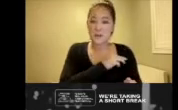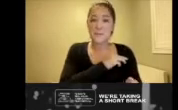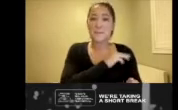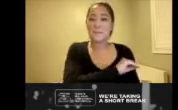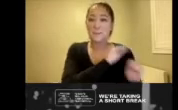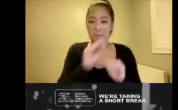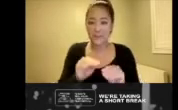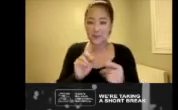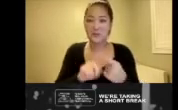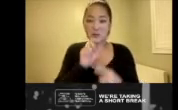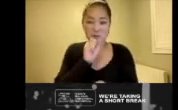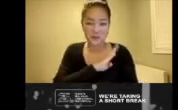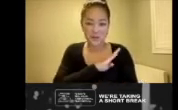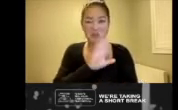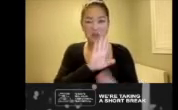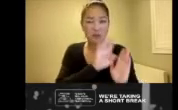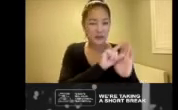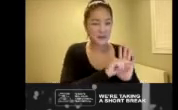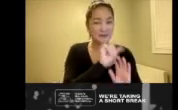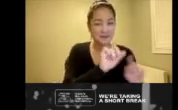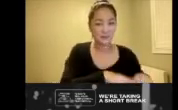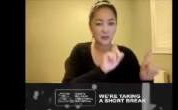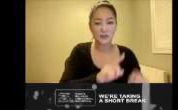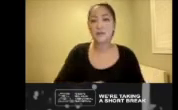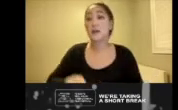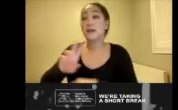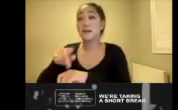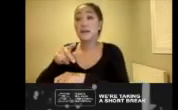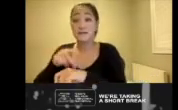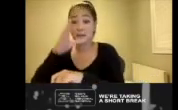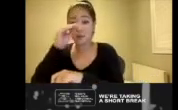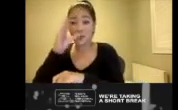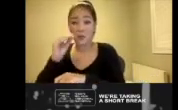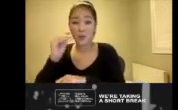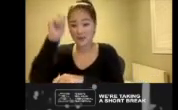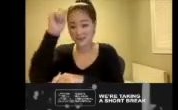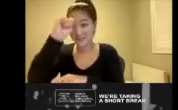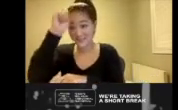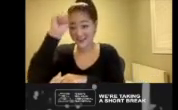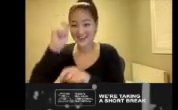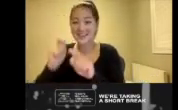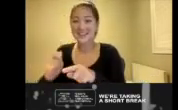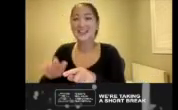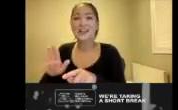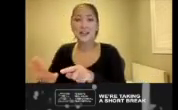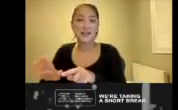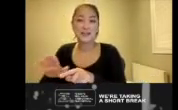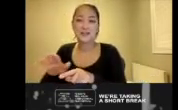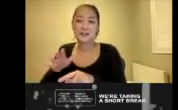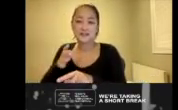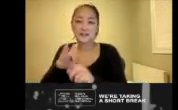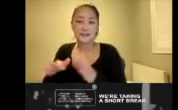from some of the other kids. Bo, his parents are back home. You know,